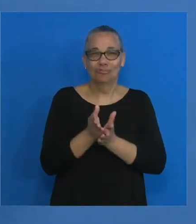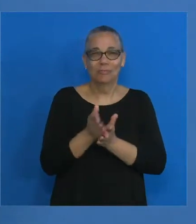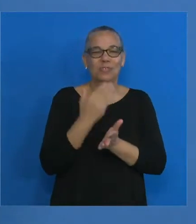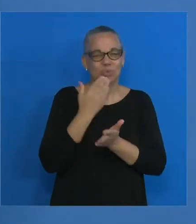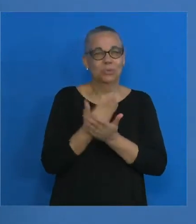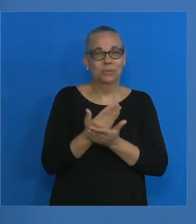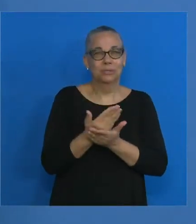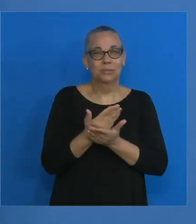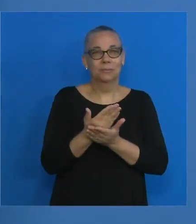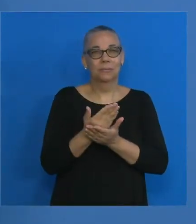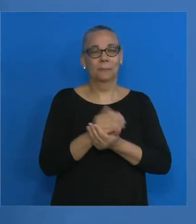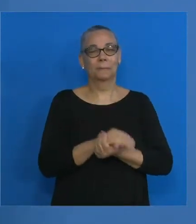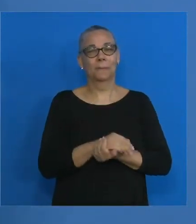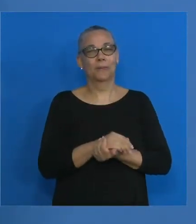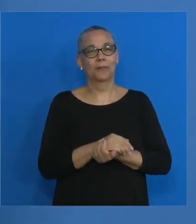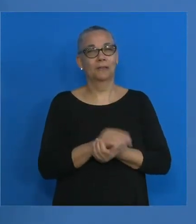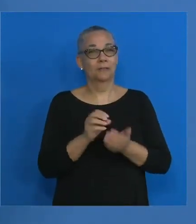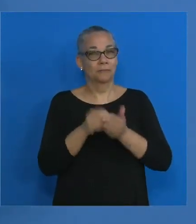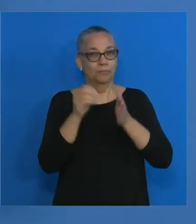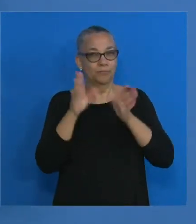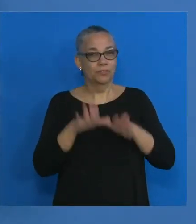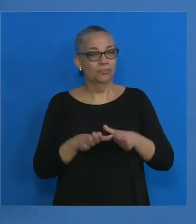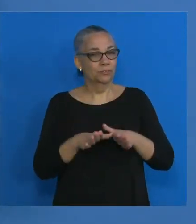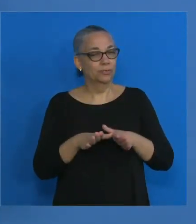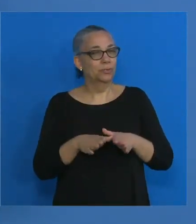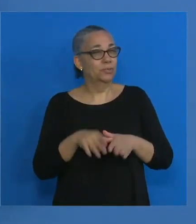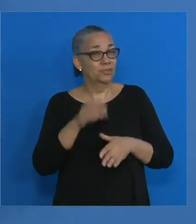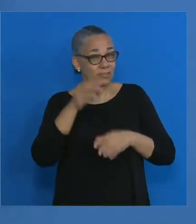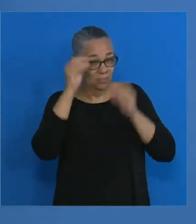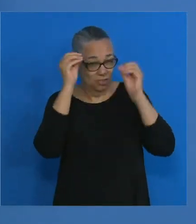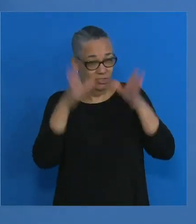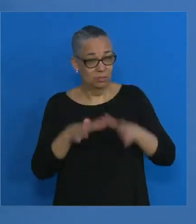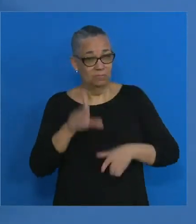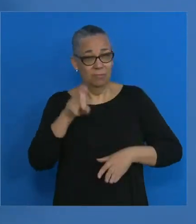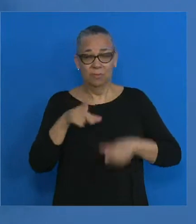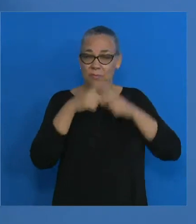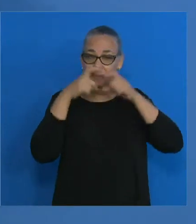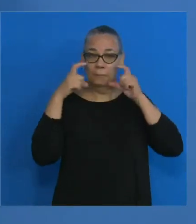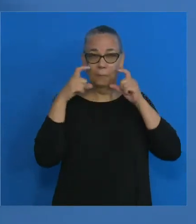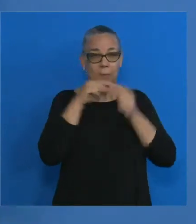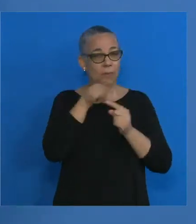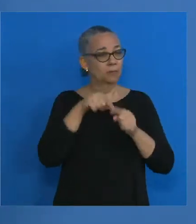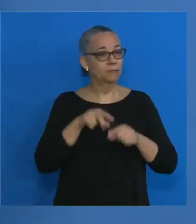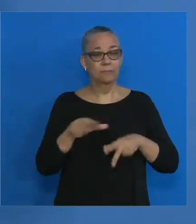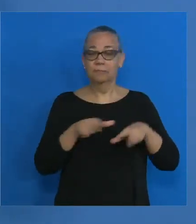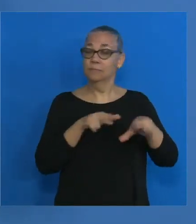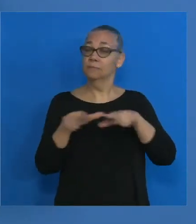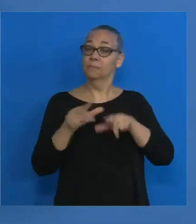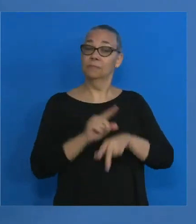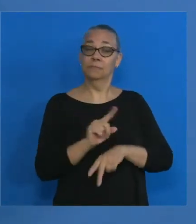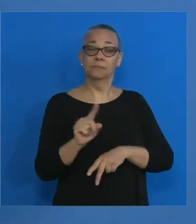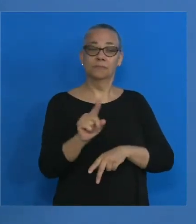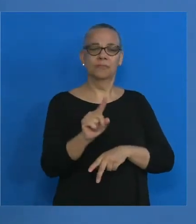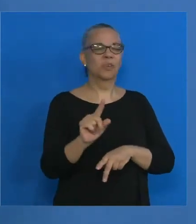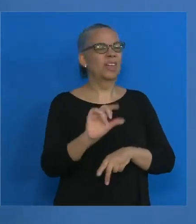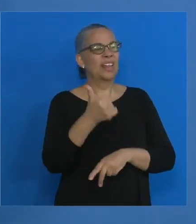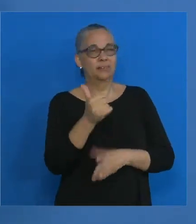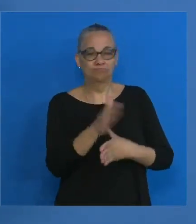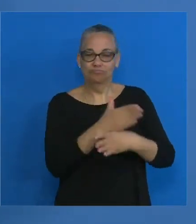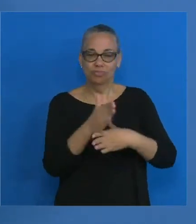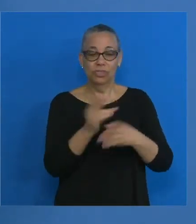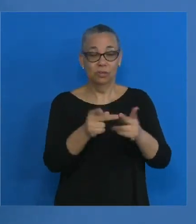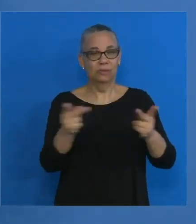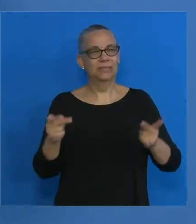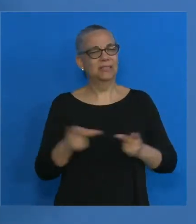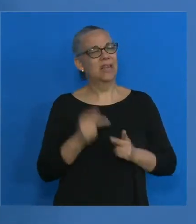Children and teachers should wear their masks when moving from classroom to any shared space. Consider a school hallway as you would